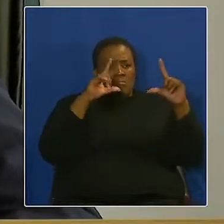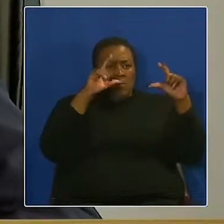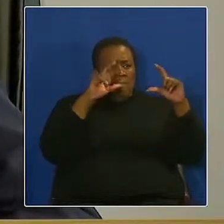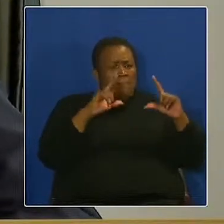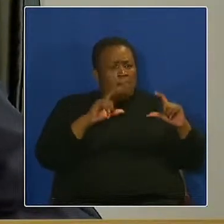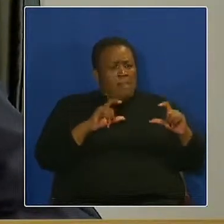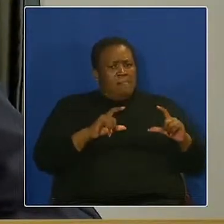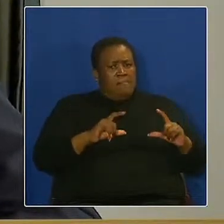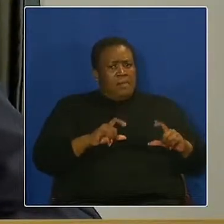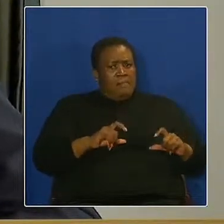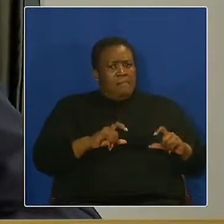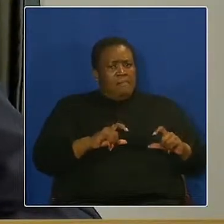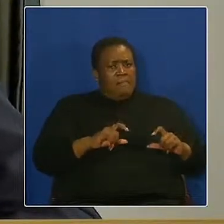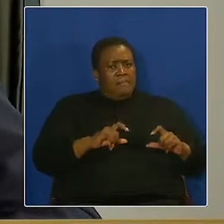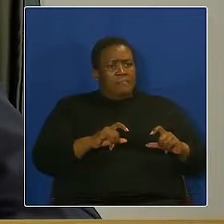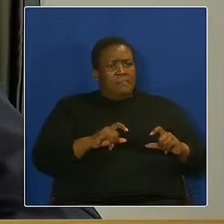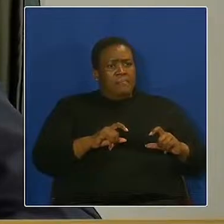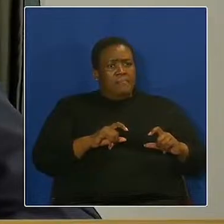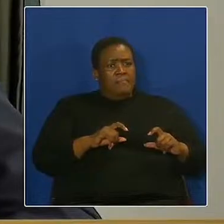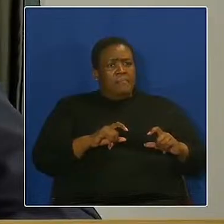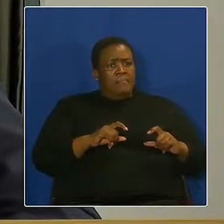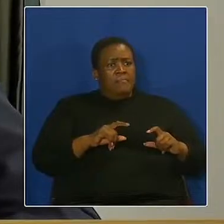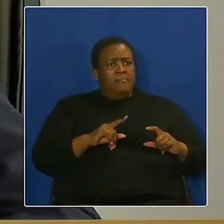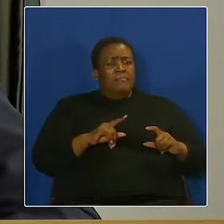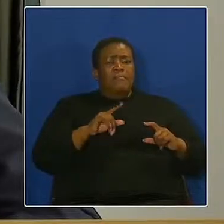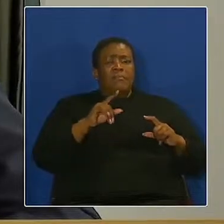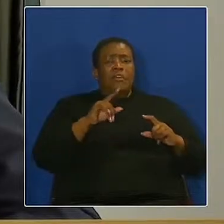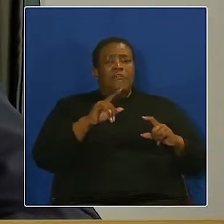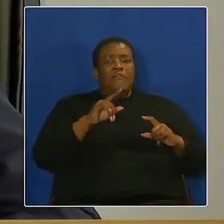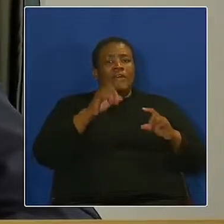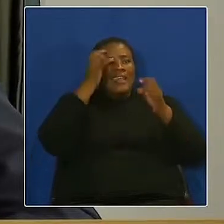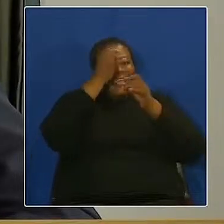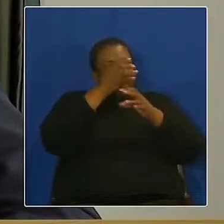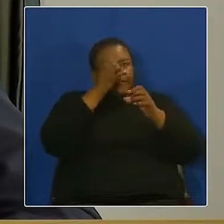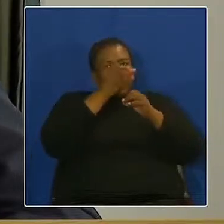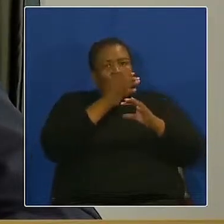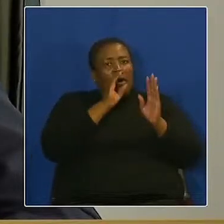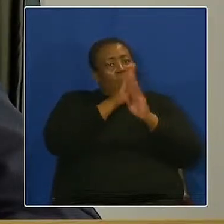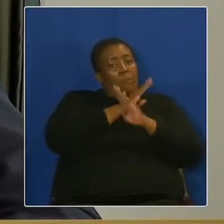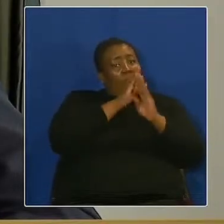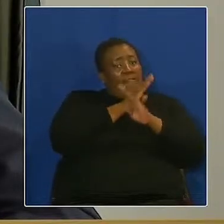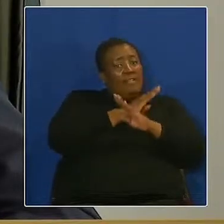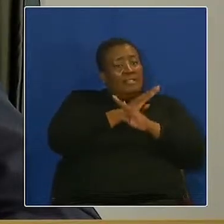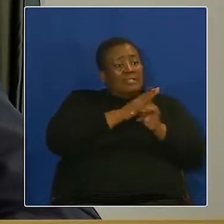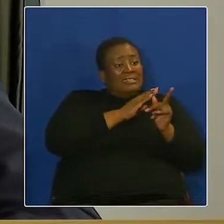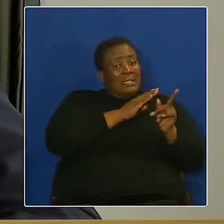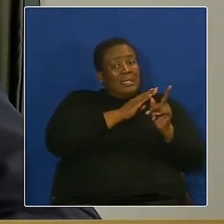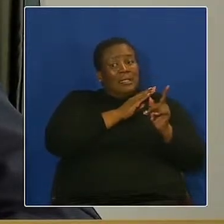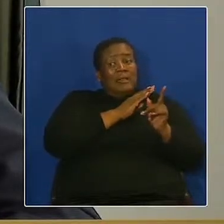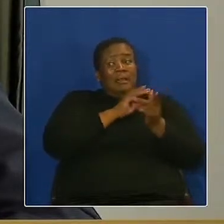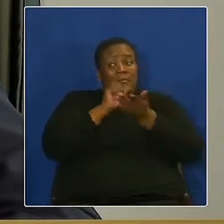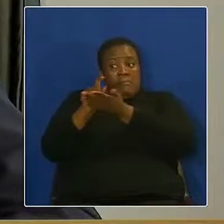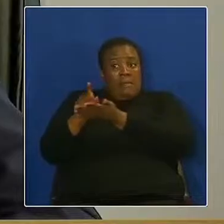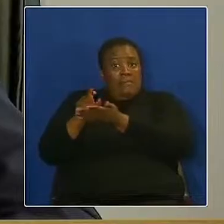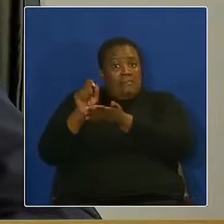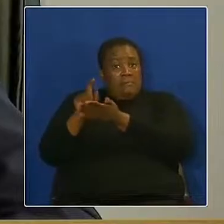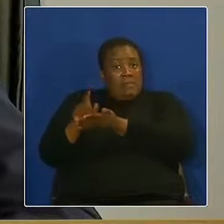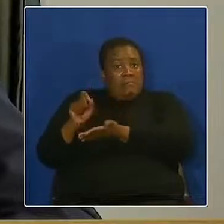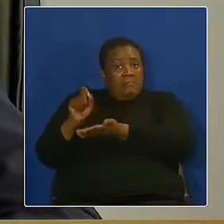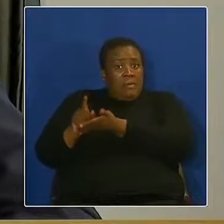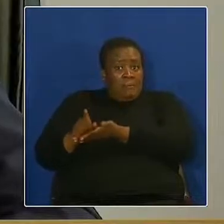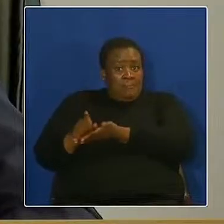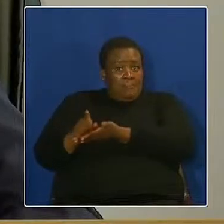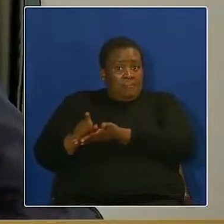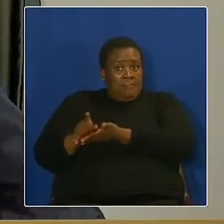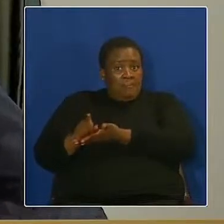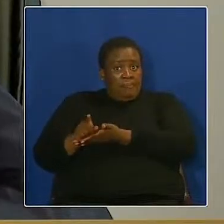screenshots of covert or classified information that was shared between the two